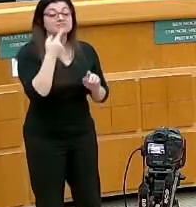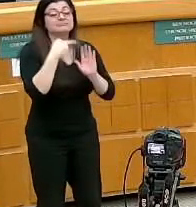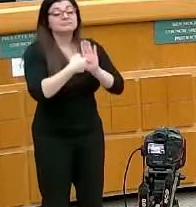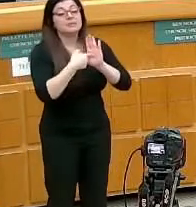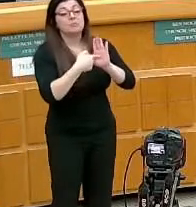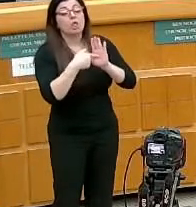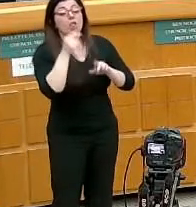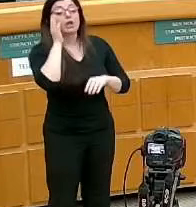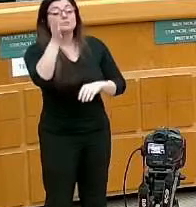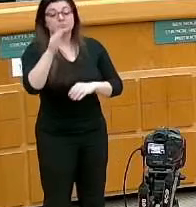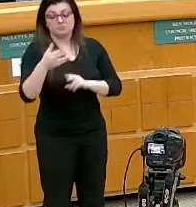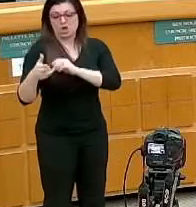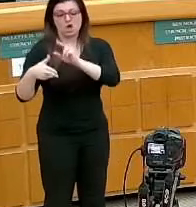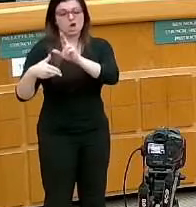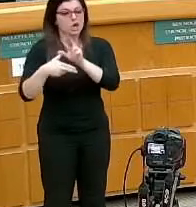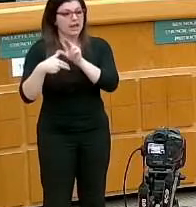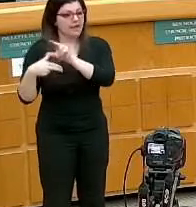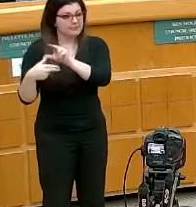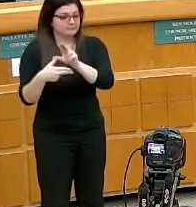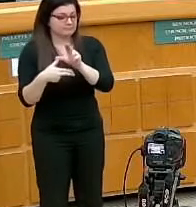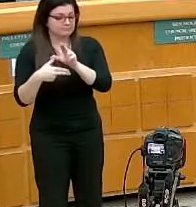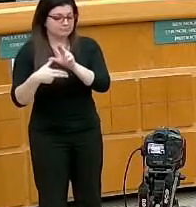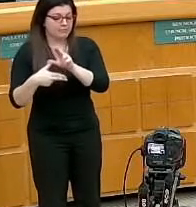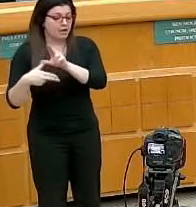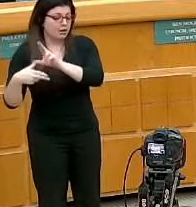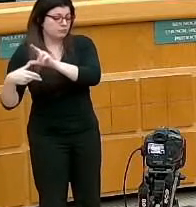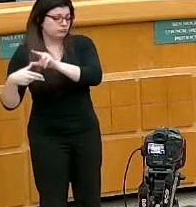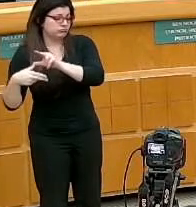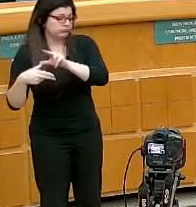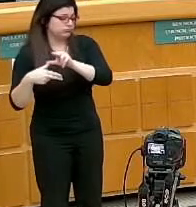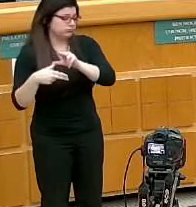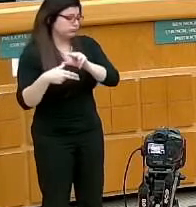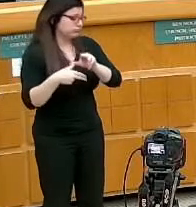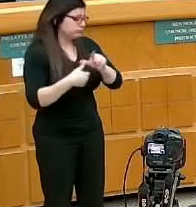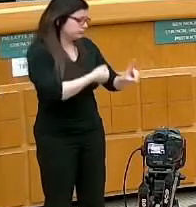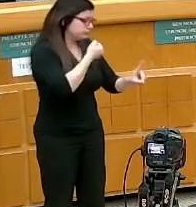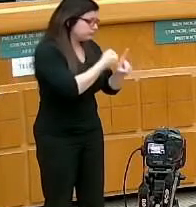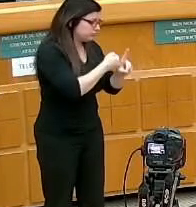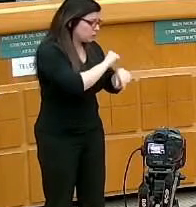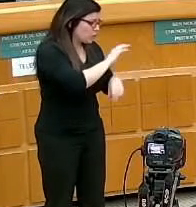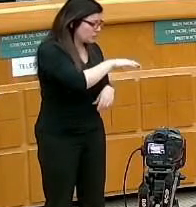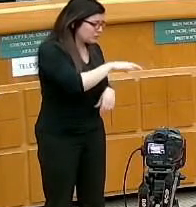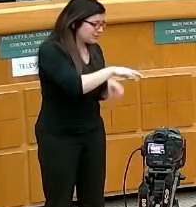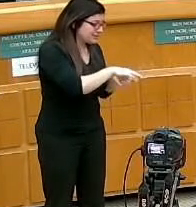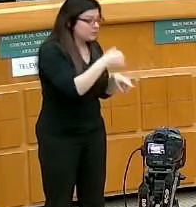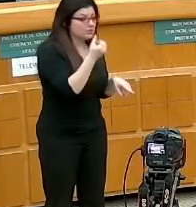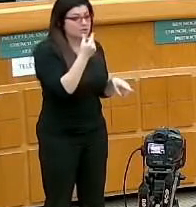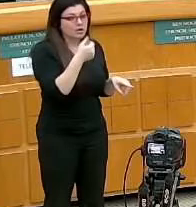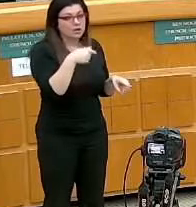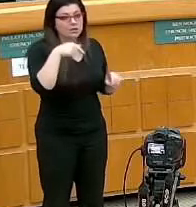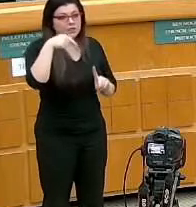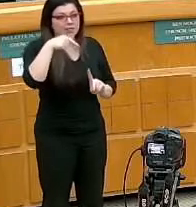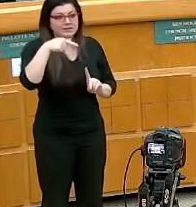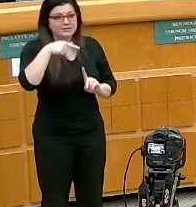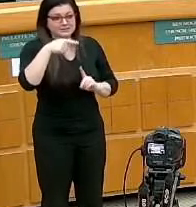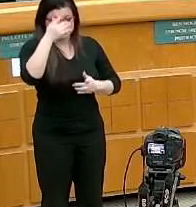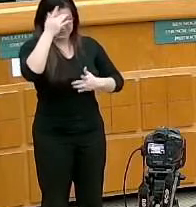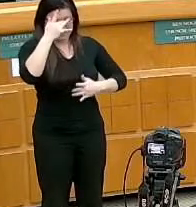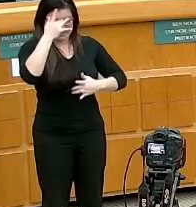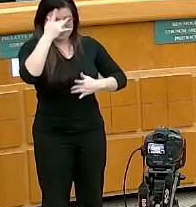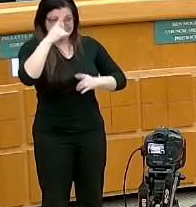hits like Corpus Christi, that's one particular place. With this one, this is a pandemic that hit the